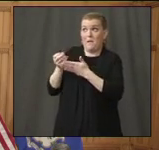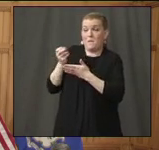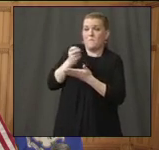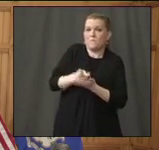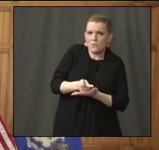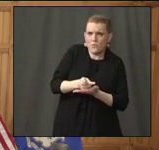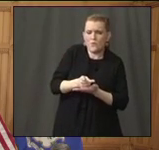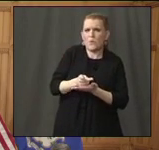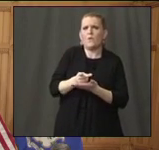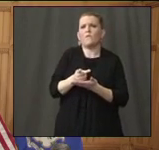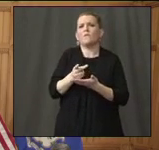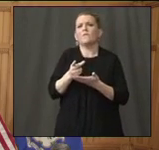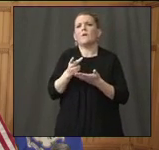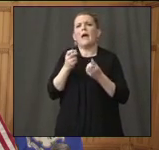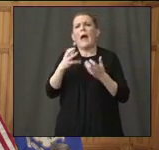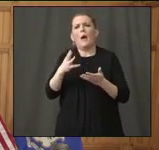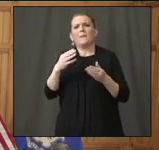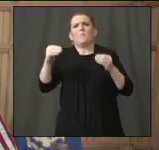of the pie?